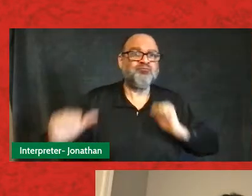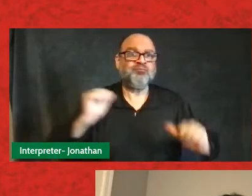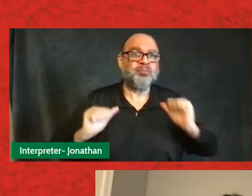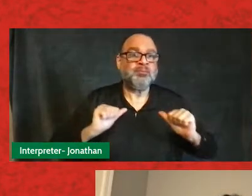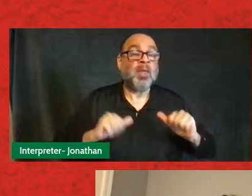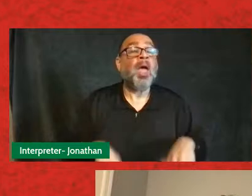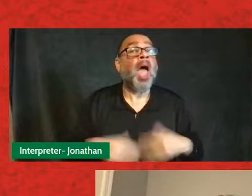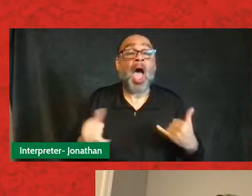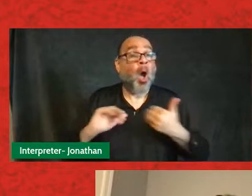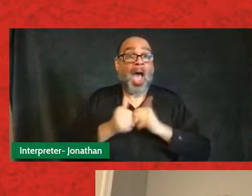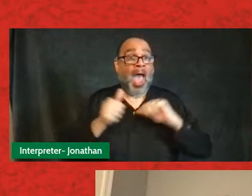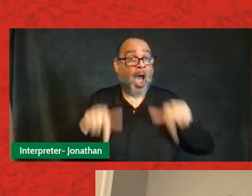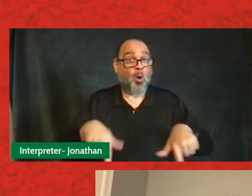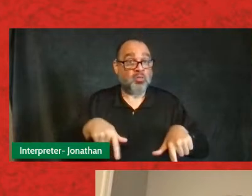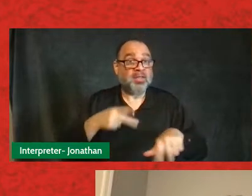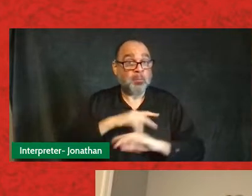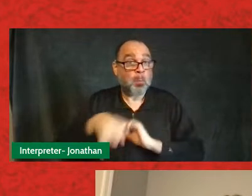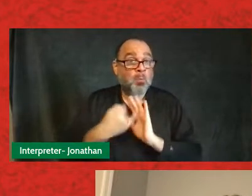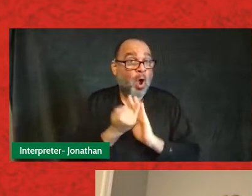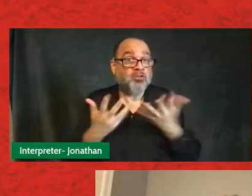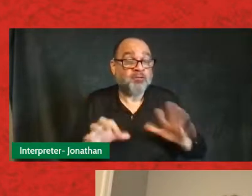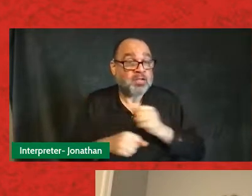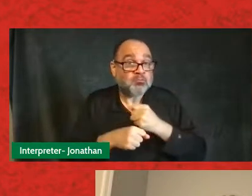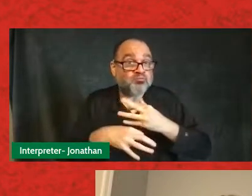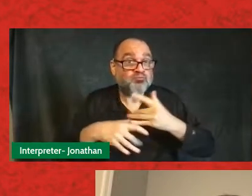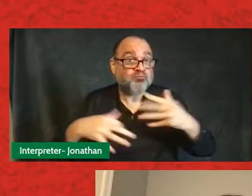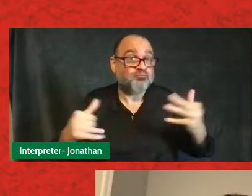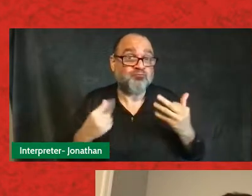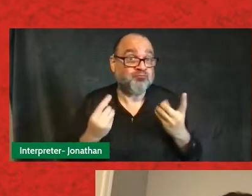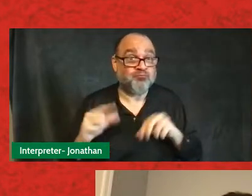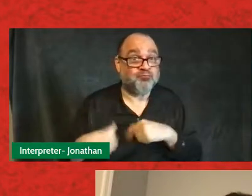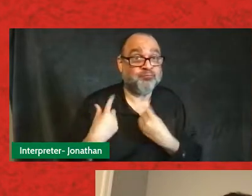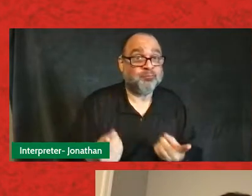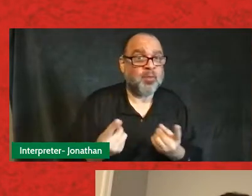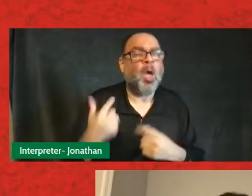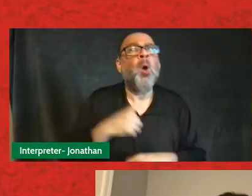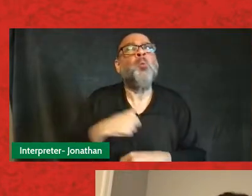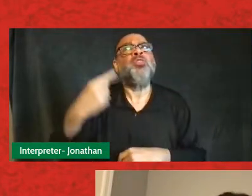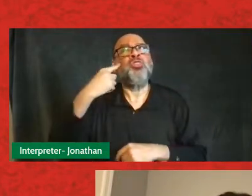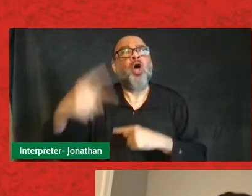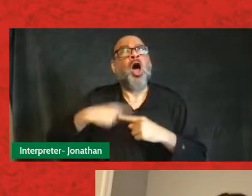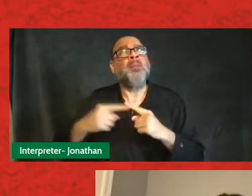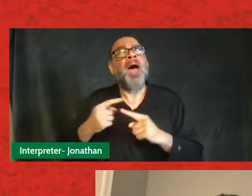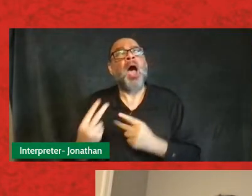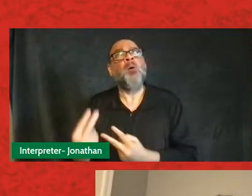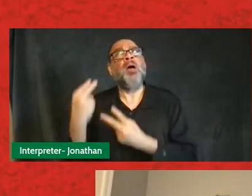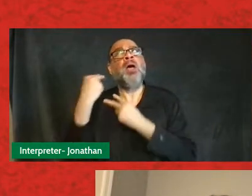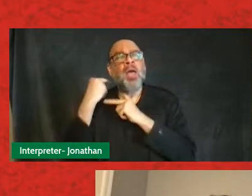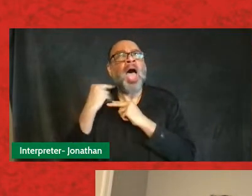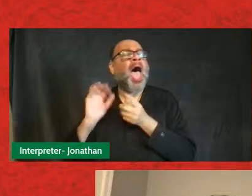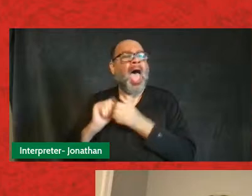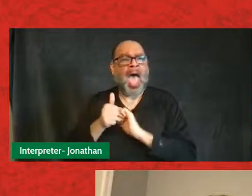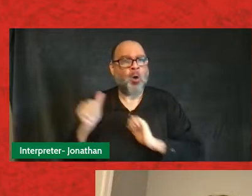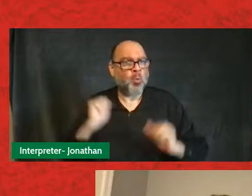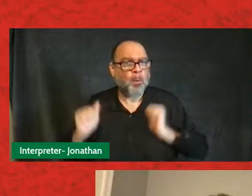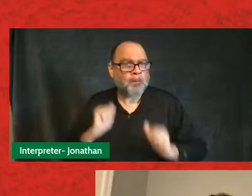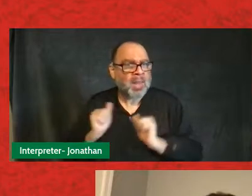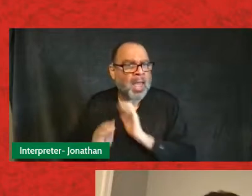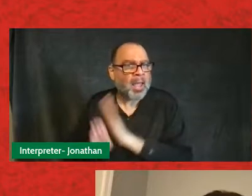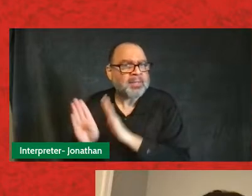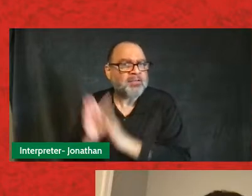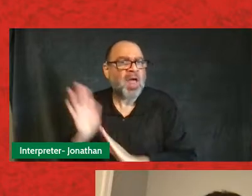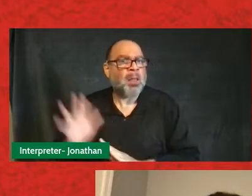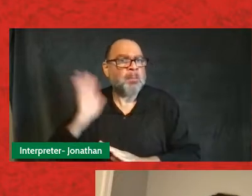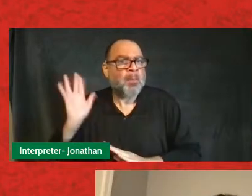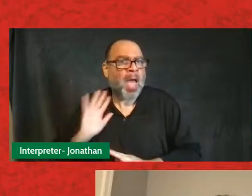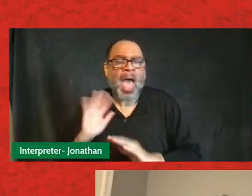it's grown is that in thinking about what the development of those plays were, thinking about why, you know, I